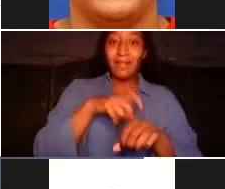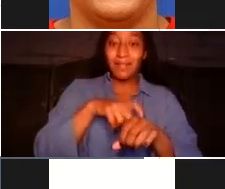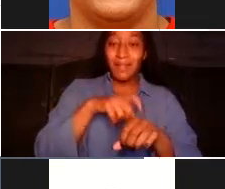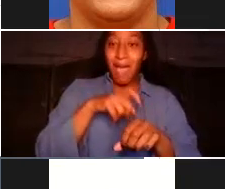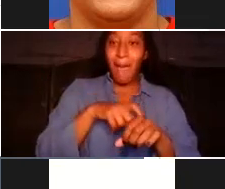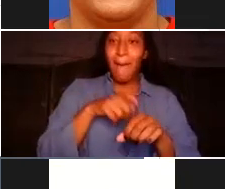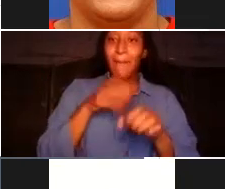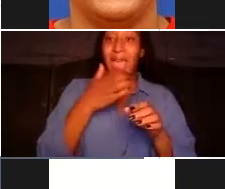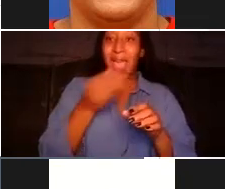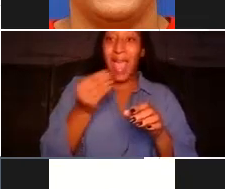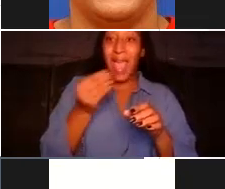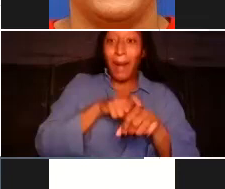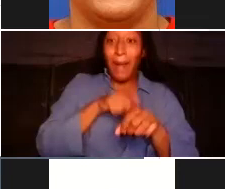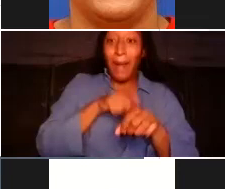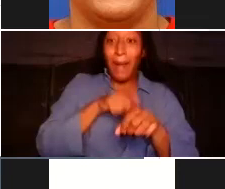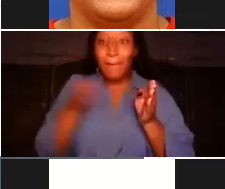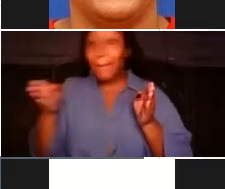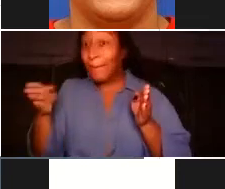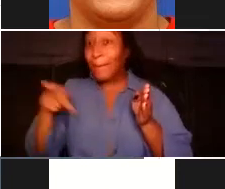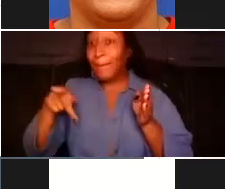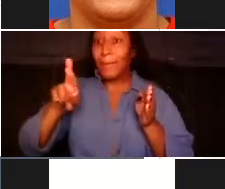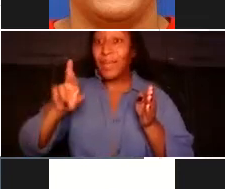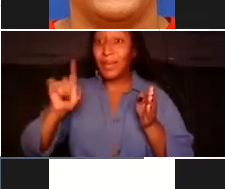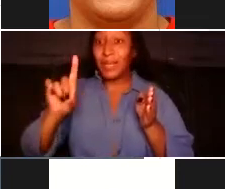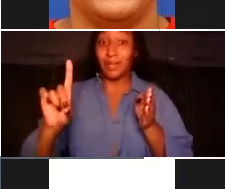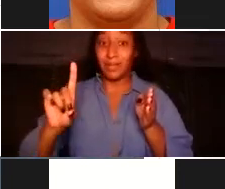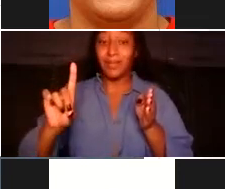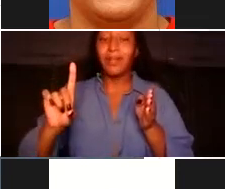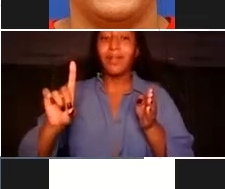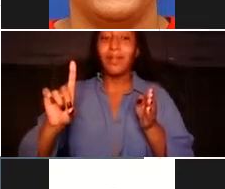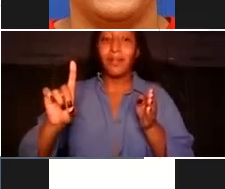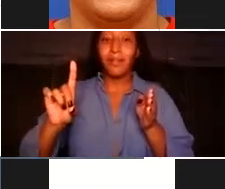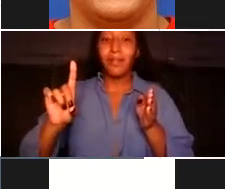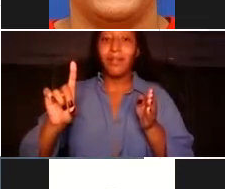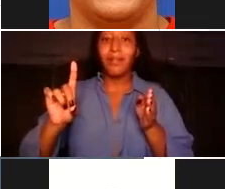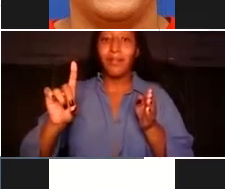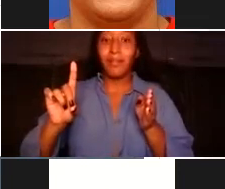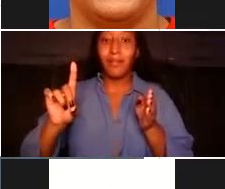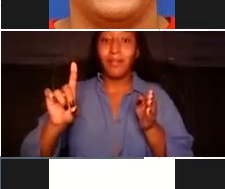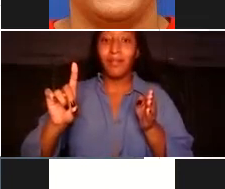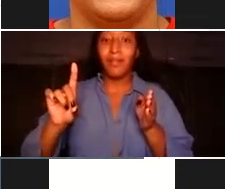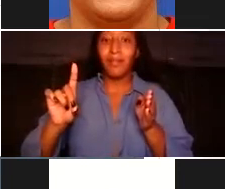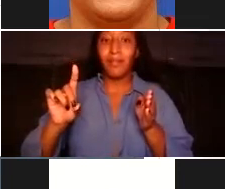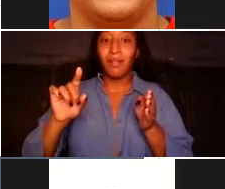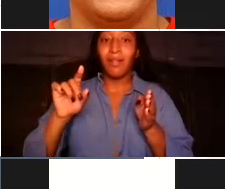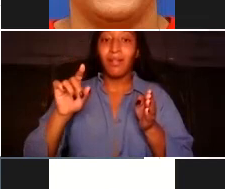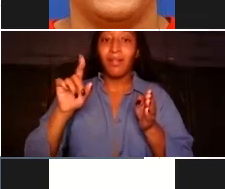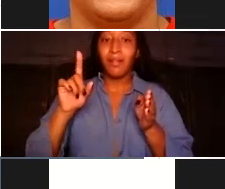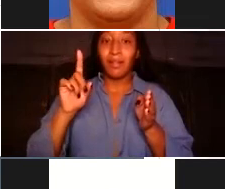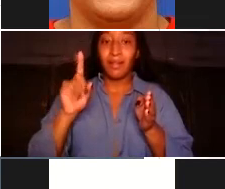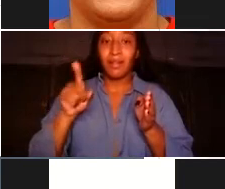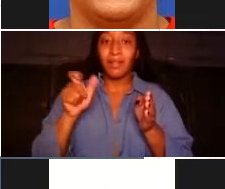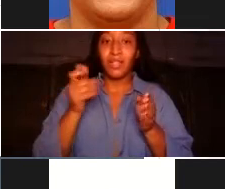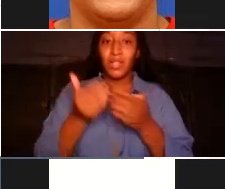displacement. What is the maximum stretch or maximum displacement away from equilibrium